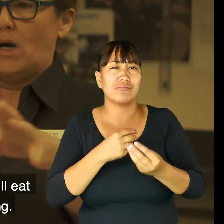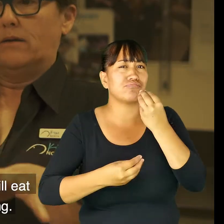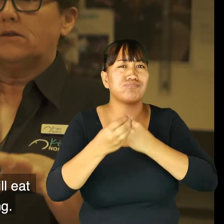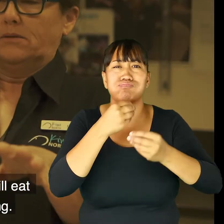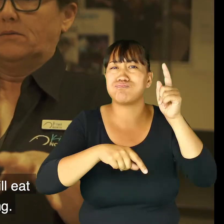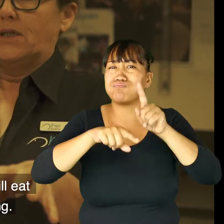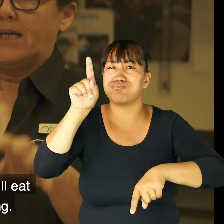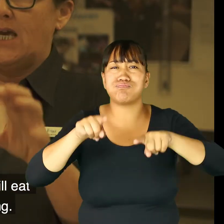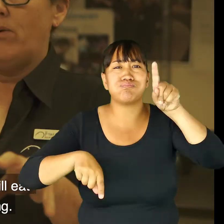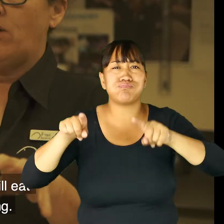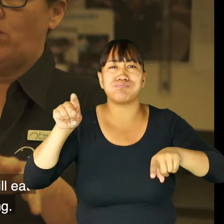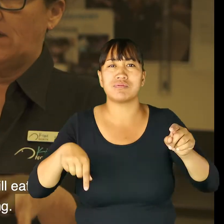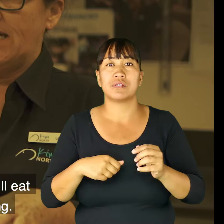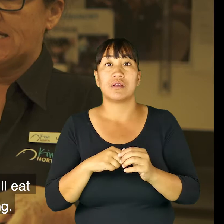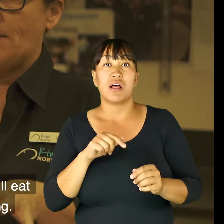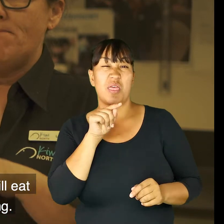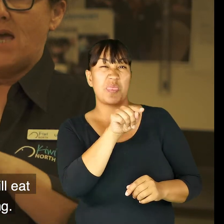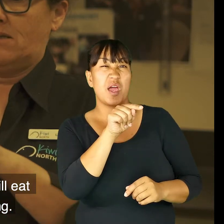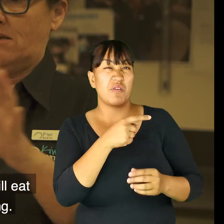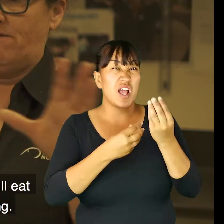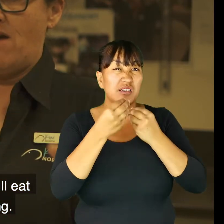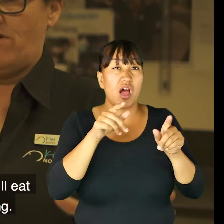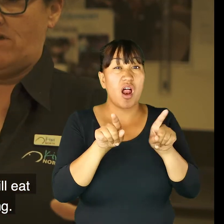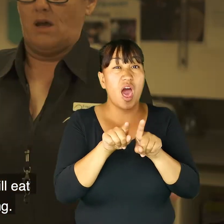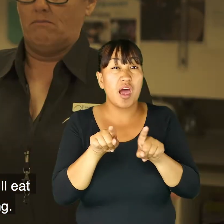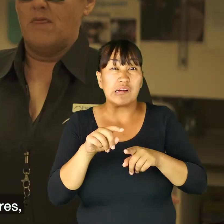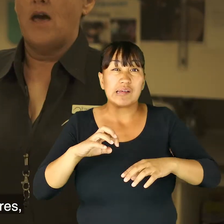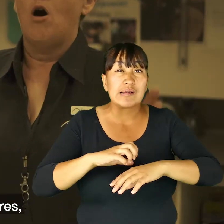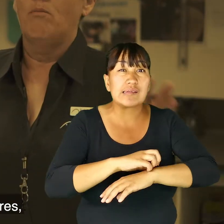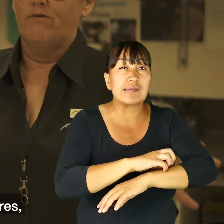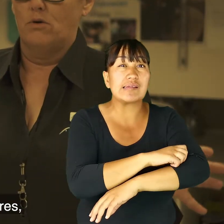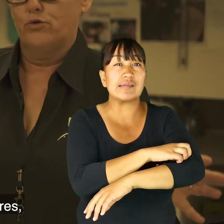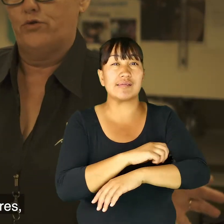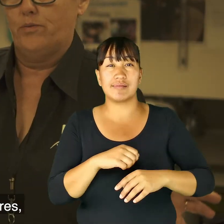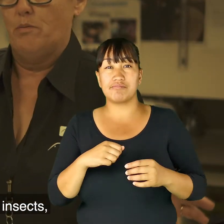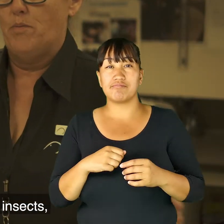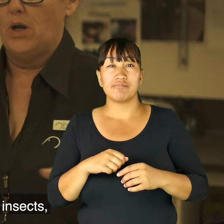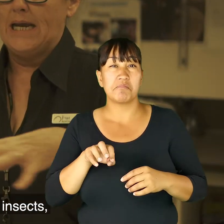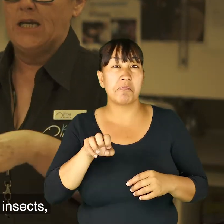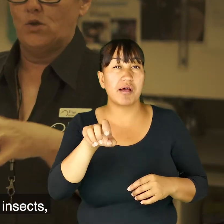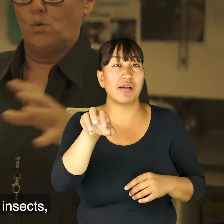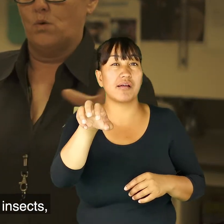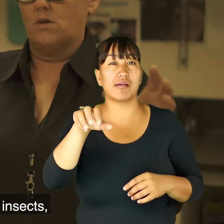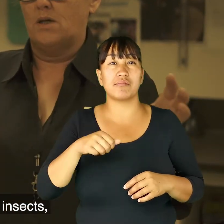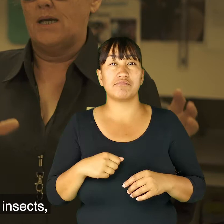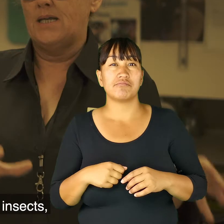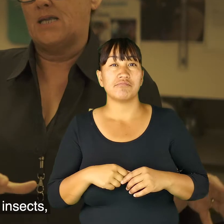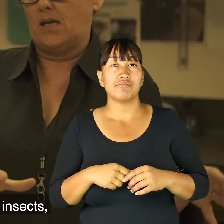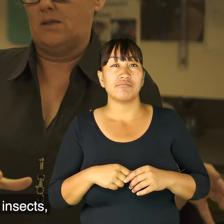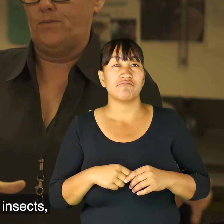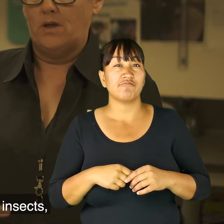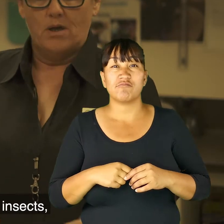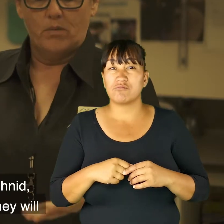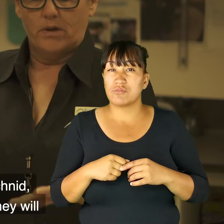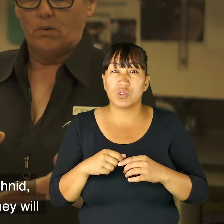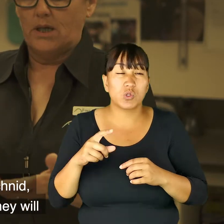In the wild, kiwi will eat a mix of everything. They're omnivores, but leaning towards